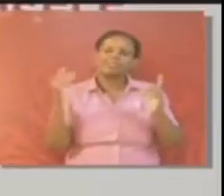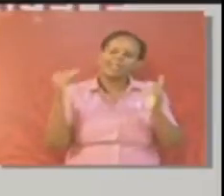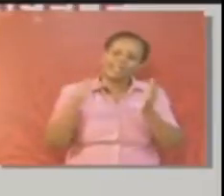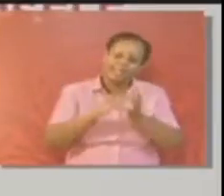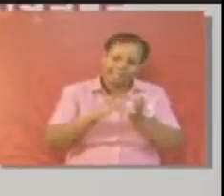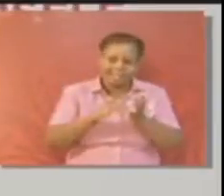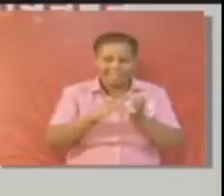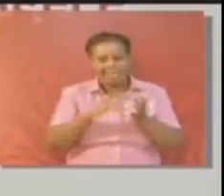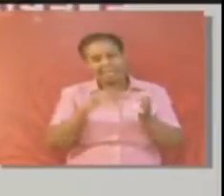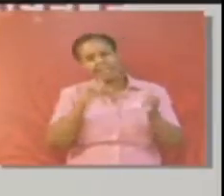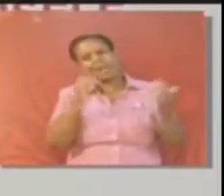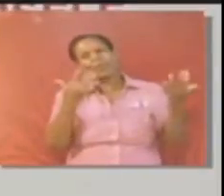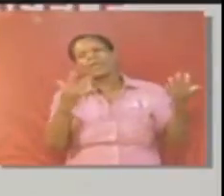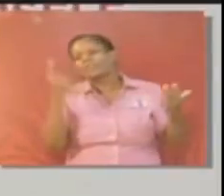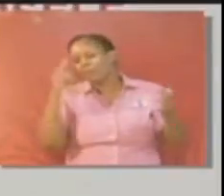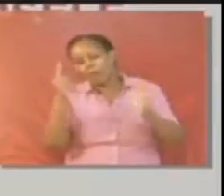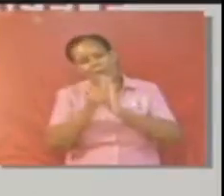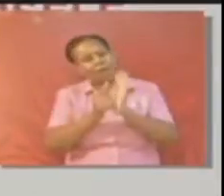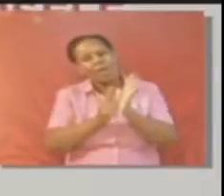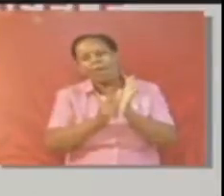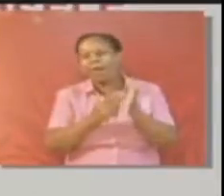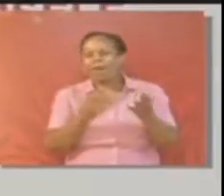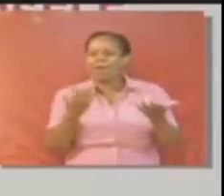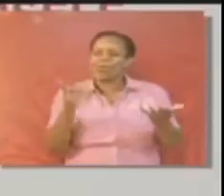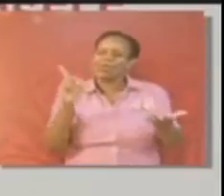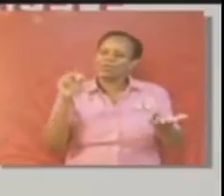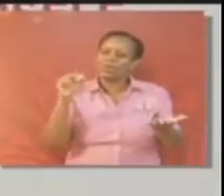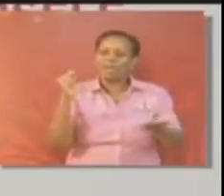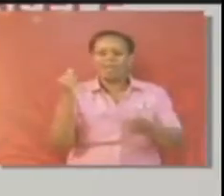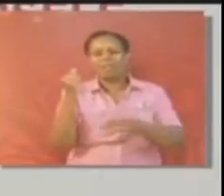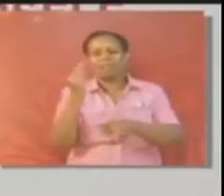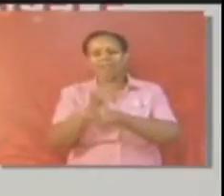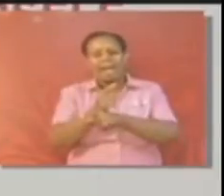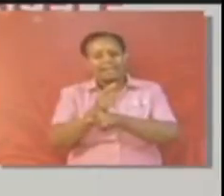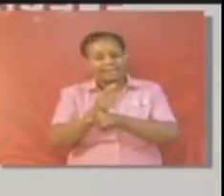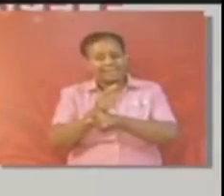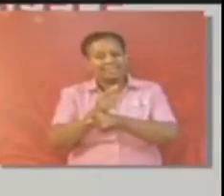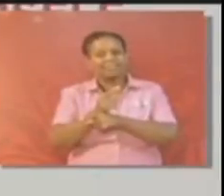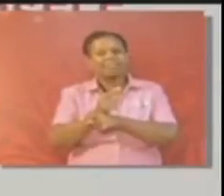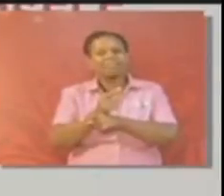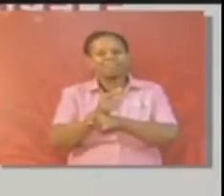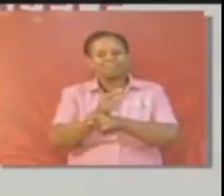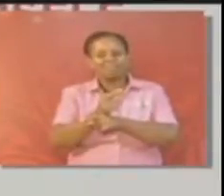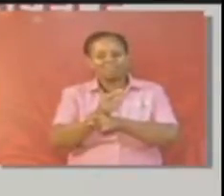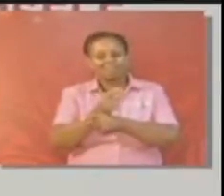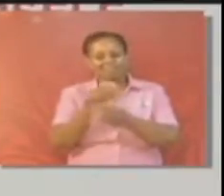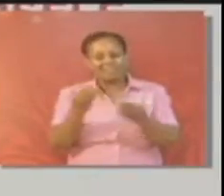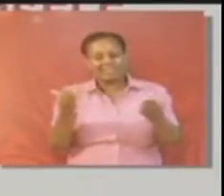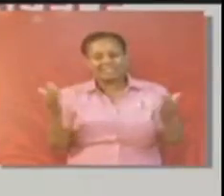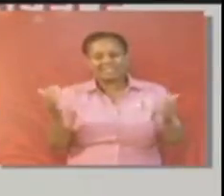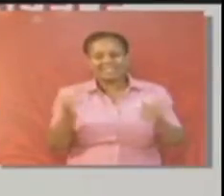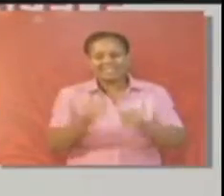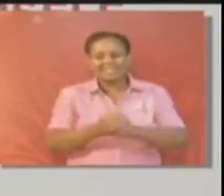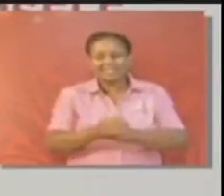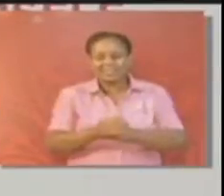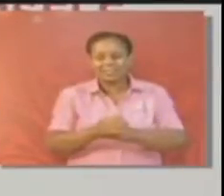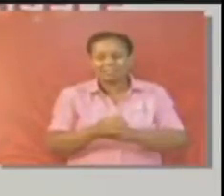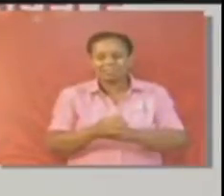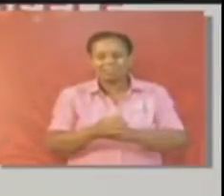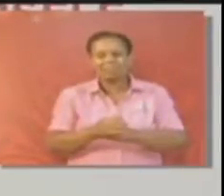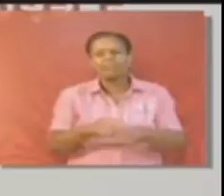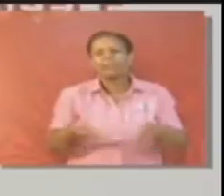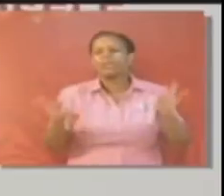a legislative solution to do the right thing. Personal responsibility this Christmas. Limit your